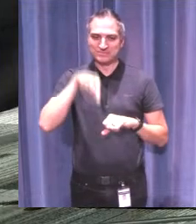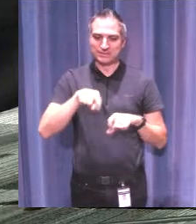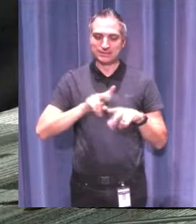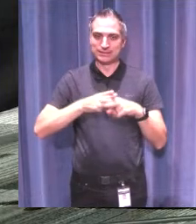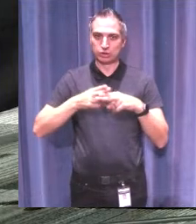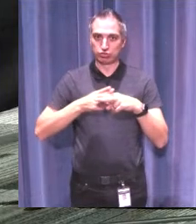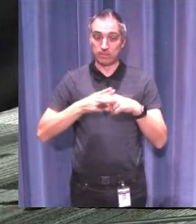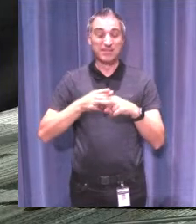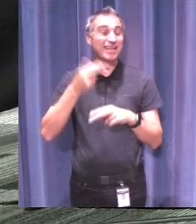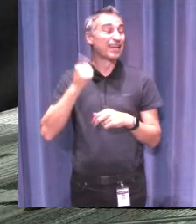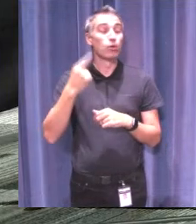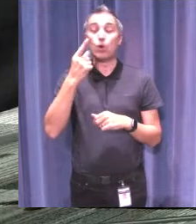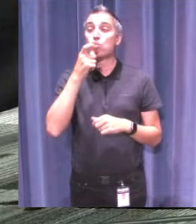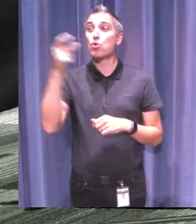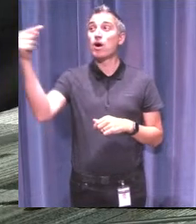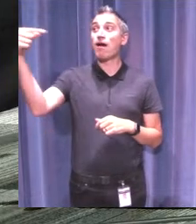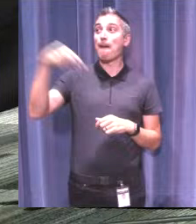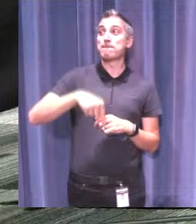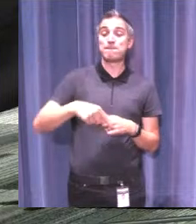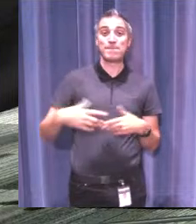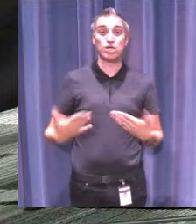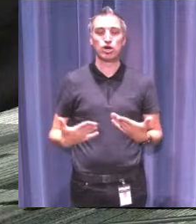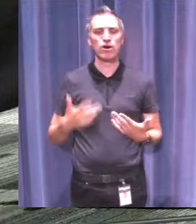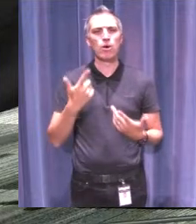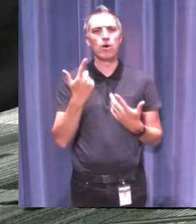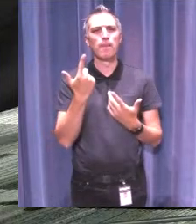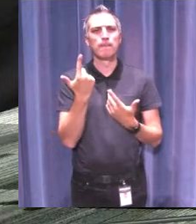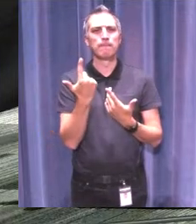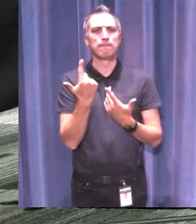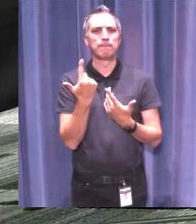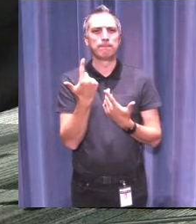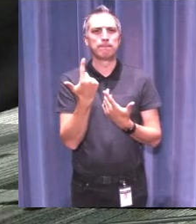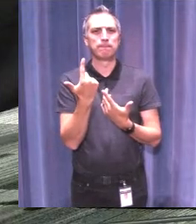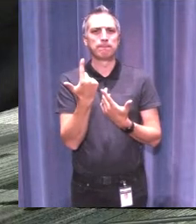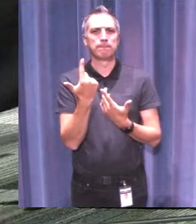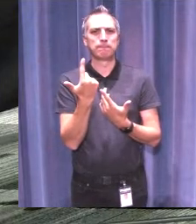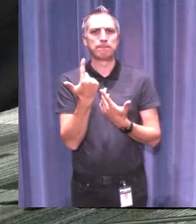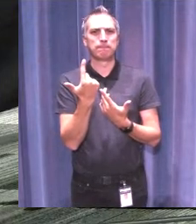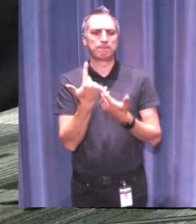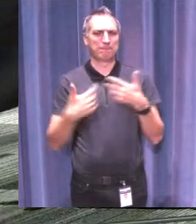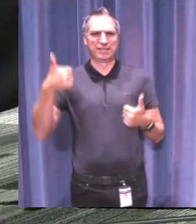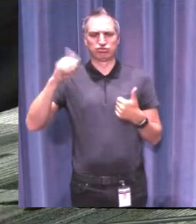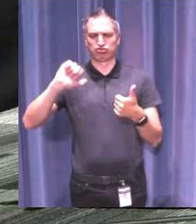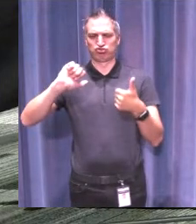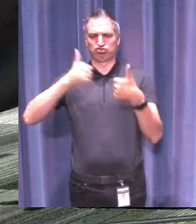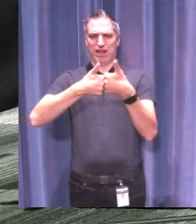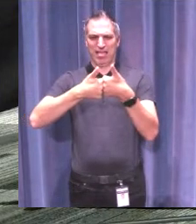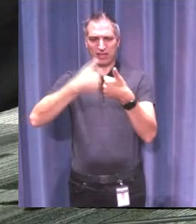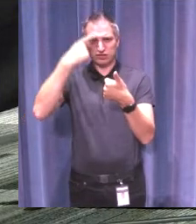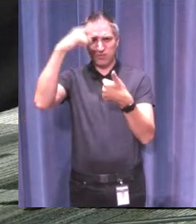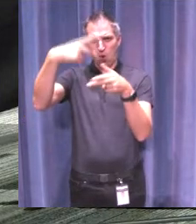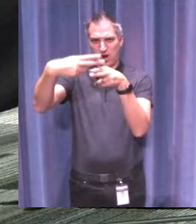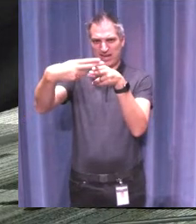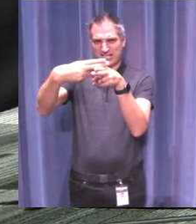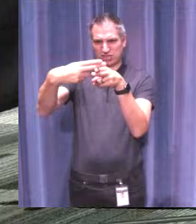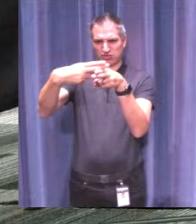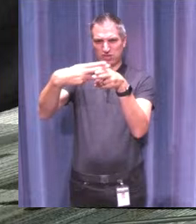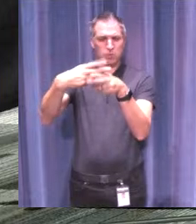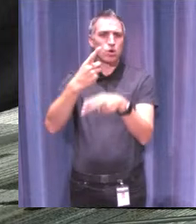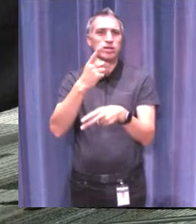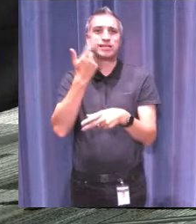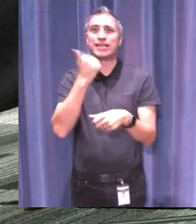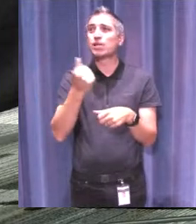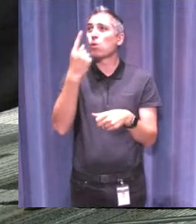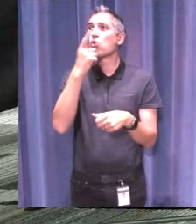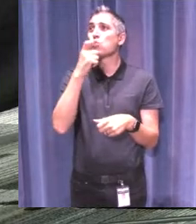coming into this position? What is the biggest challenge around that interim space? about, what would anyone coming in this